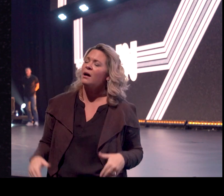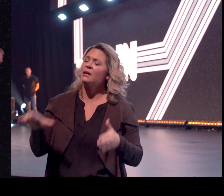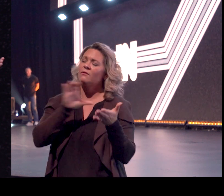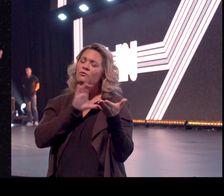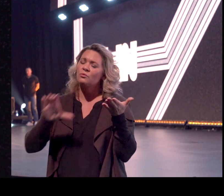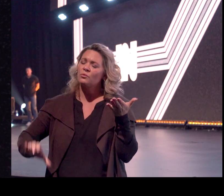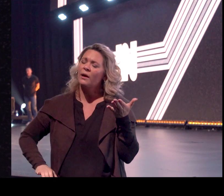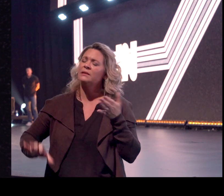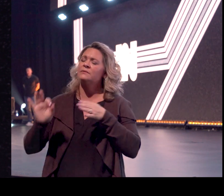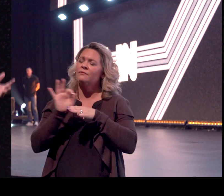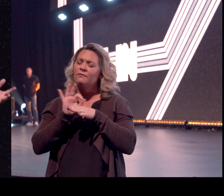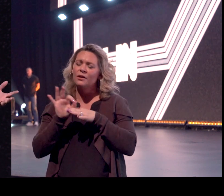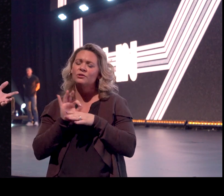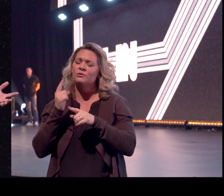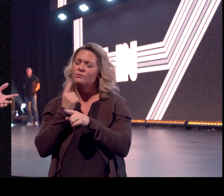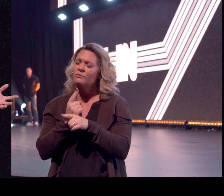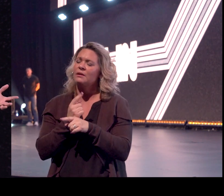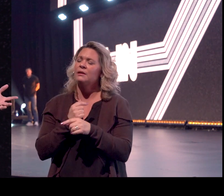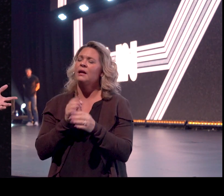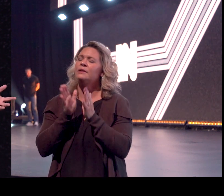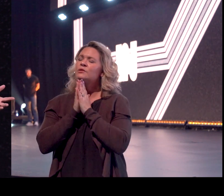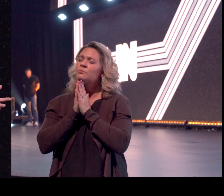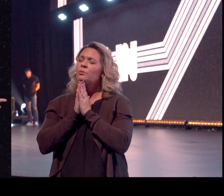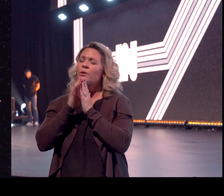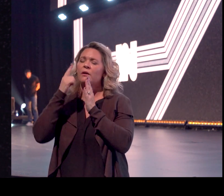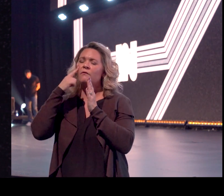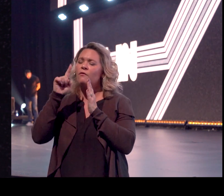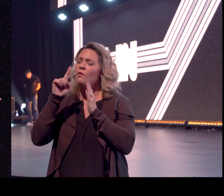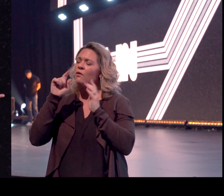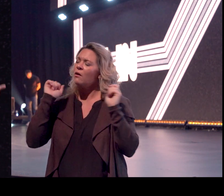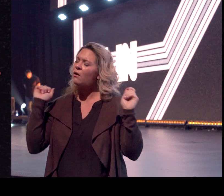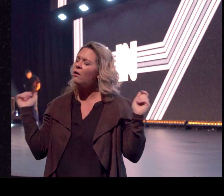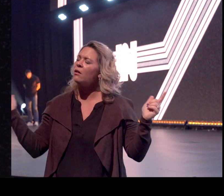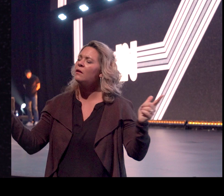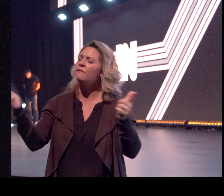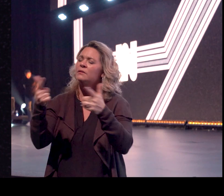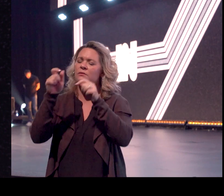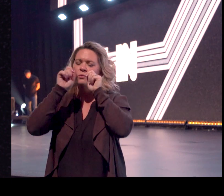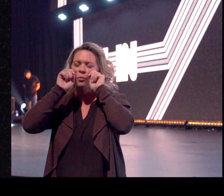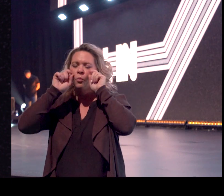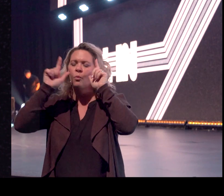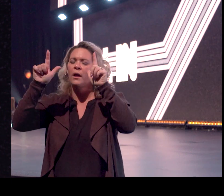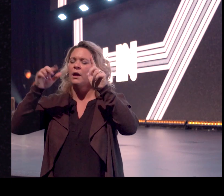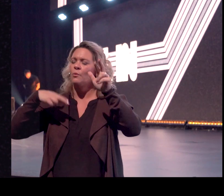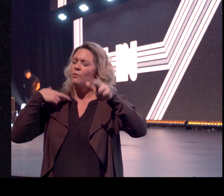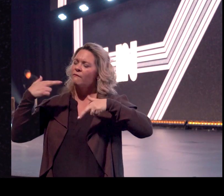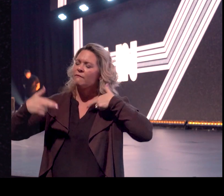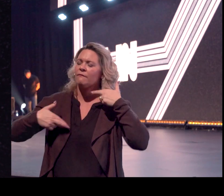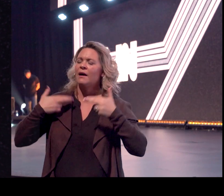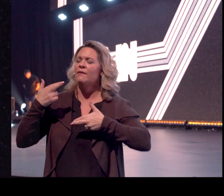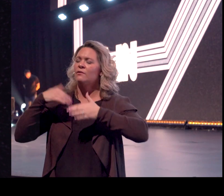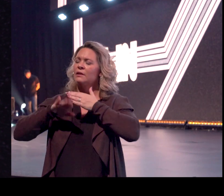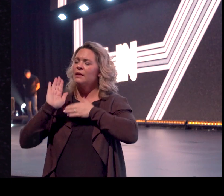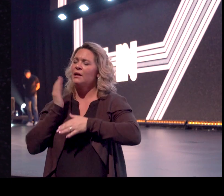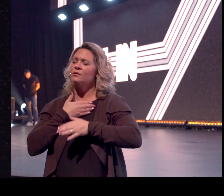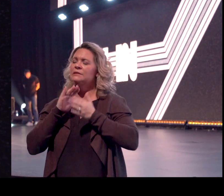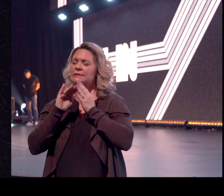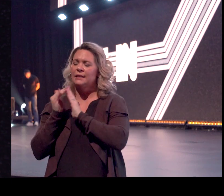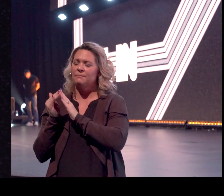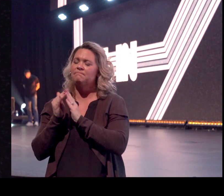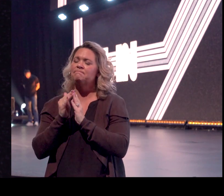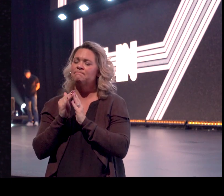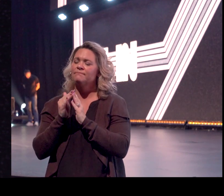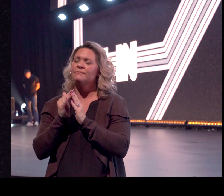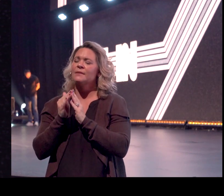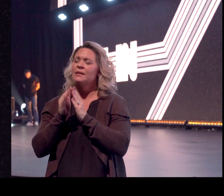Christ functions the way you want it to function. And I just pray today for an awakening in our church so that there's a revival in